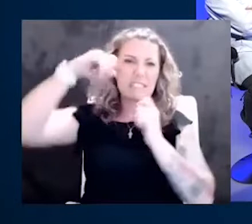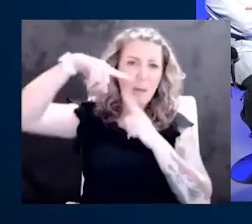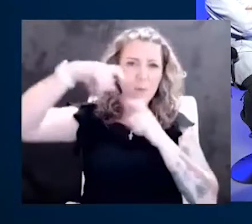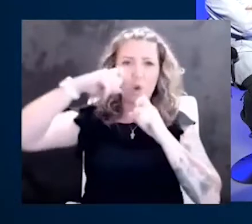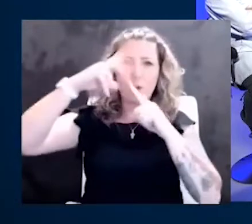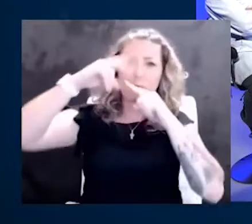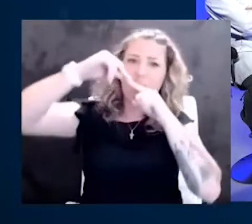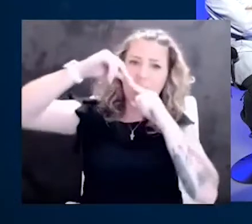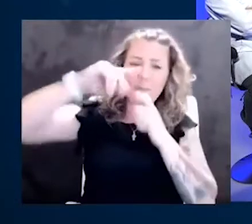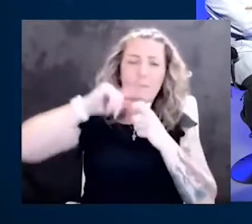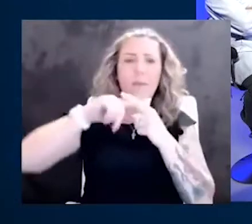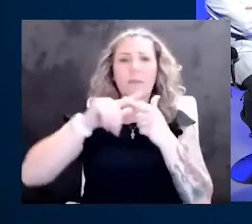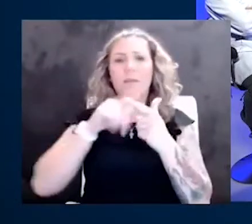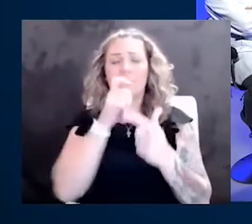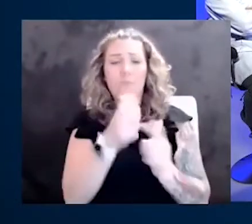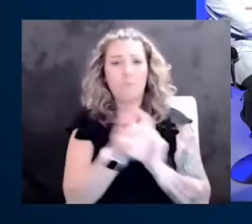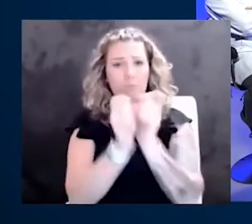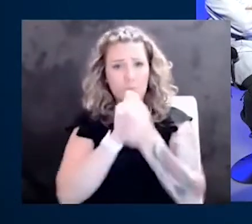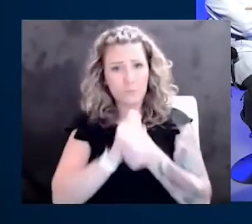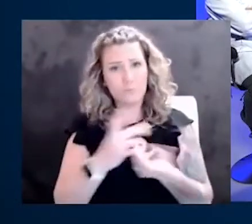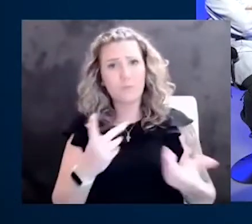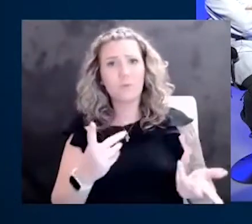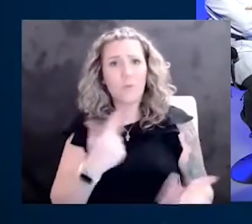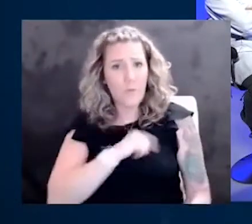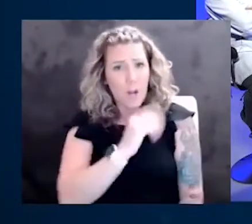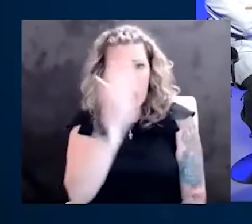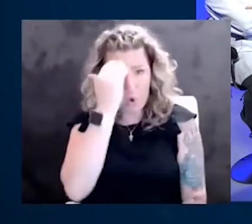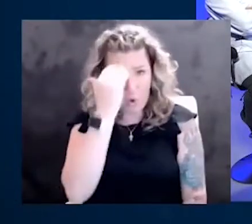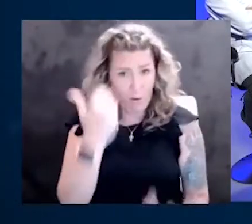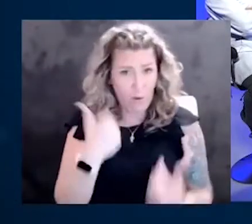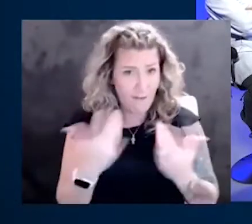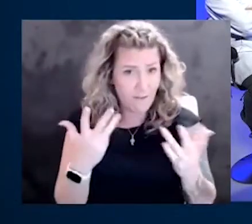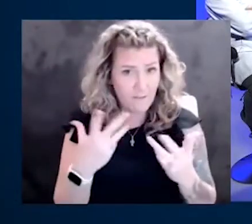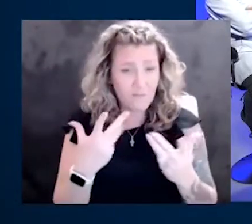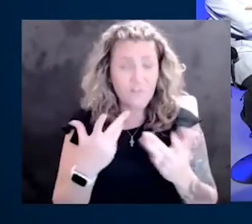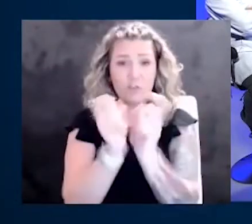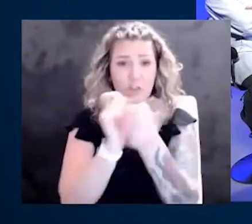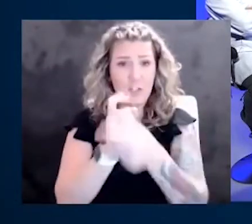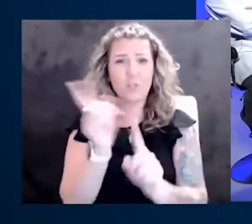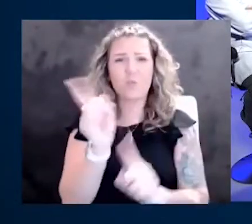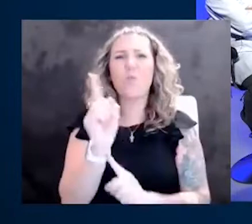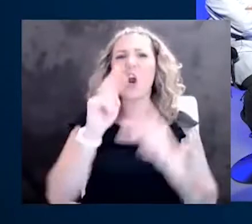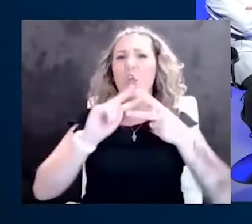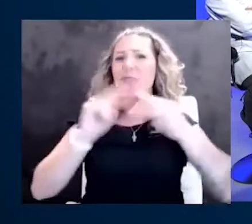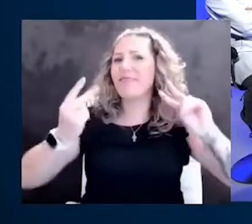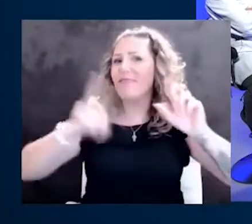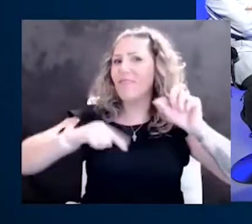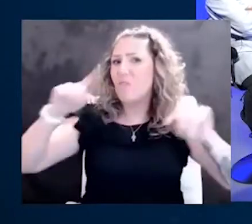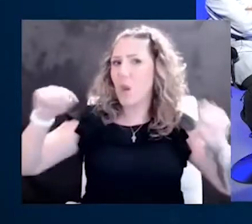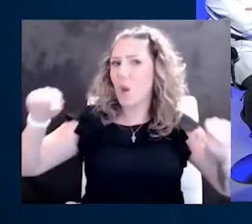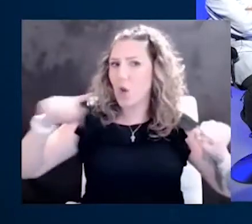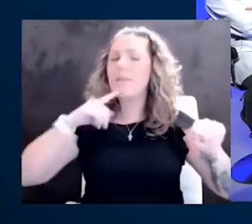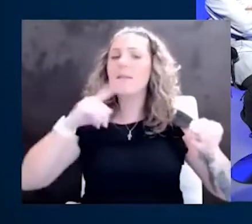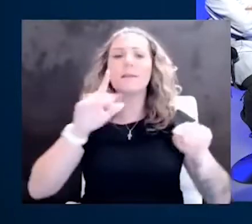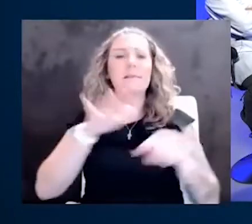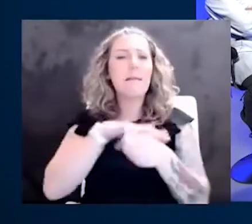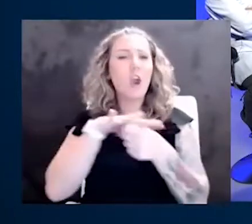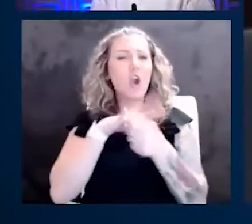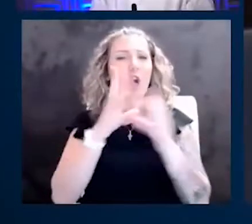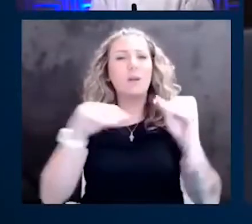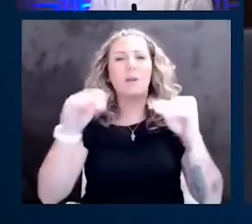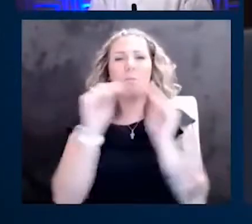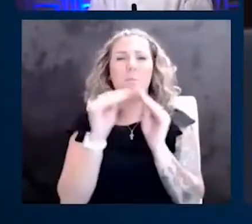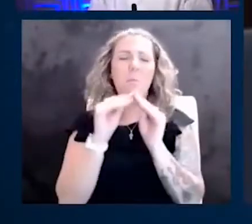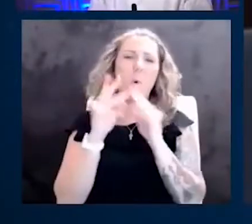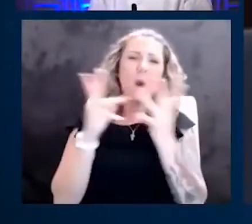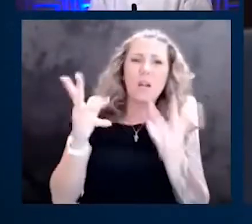because we know that there has been changes, and that's where we see the variance. But there are areas that do not change at all. Those are more conserved regions, and